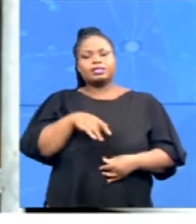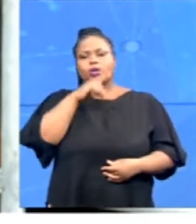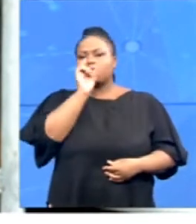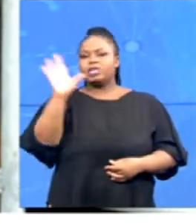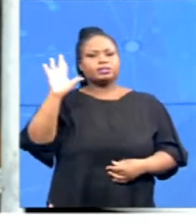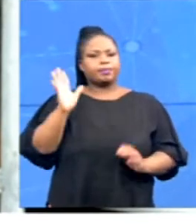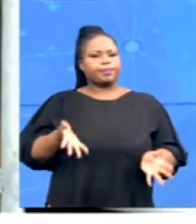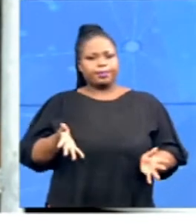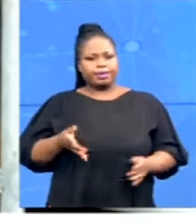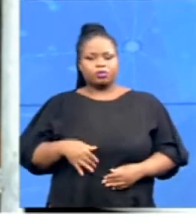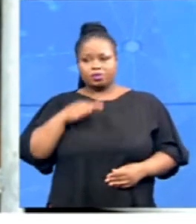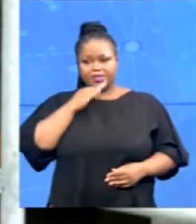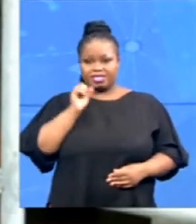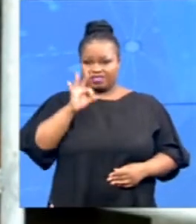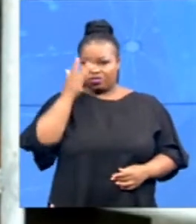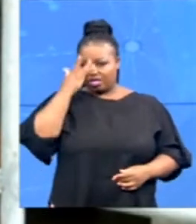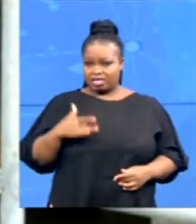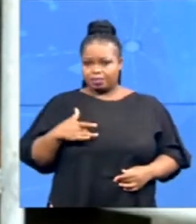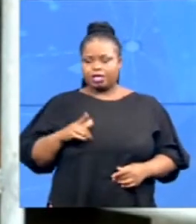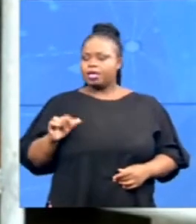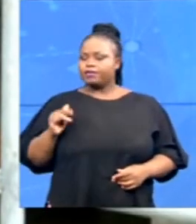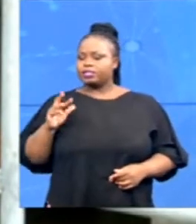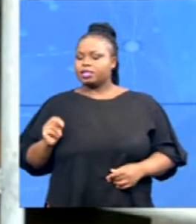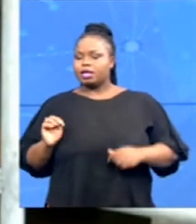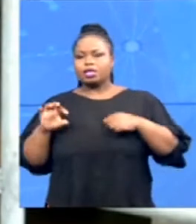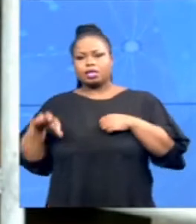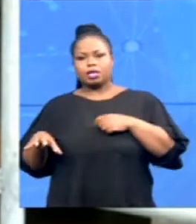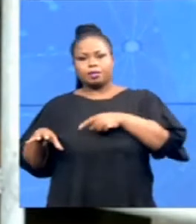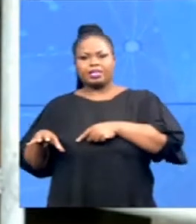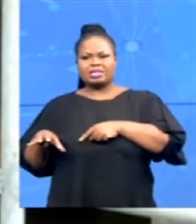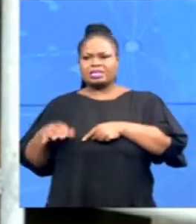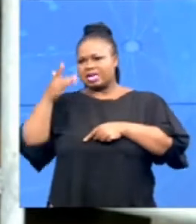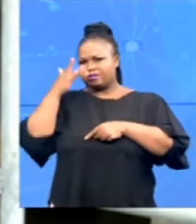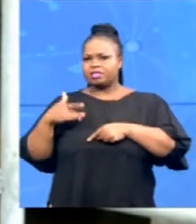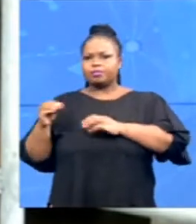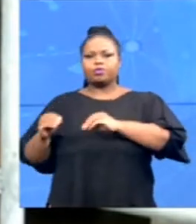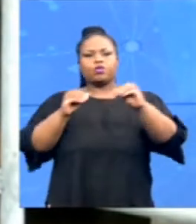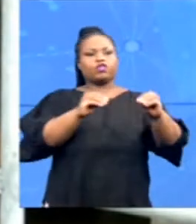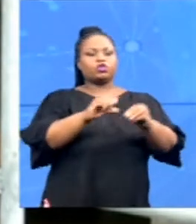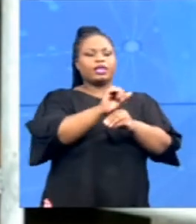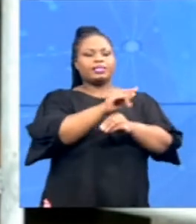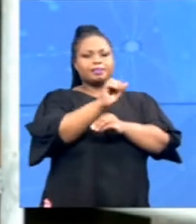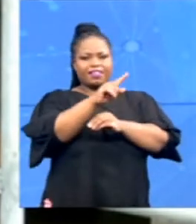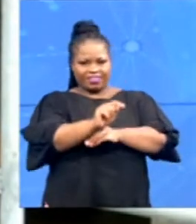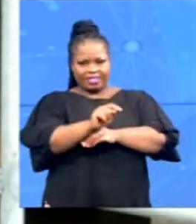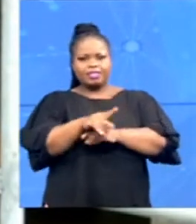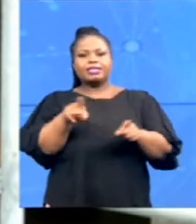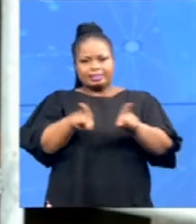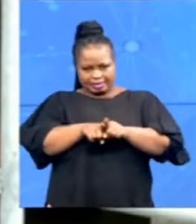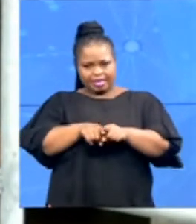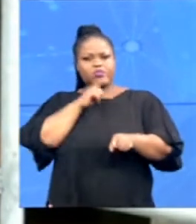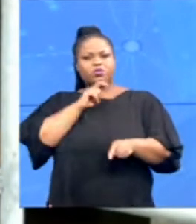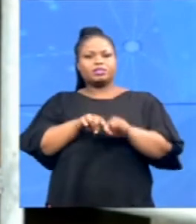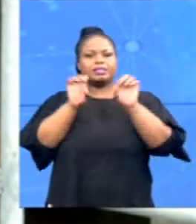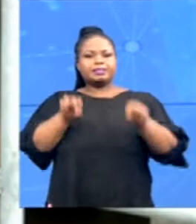to Livingston Hospital and now is presenting and referred to Elizabeth Donkin Hospital, at Elizabeth Donkin, the patient clerk would